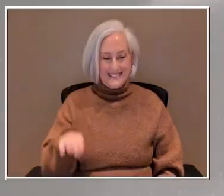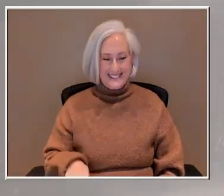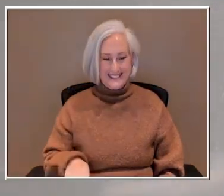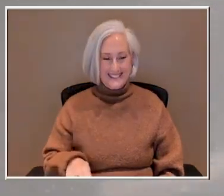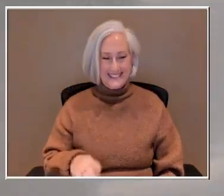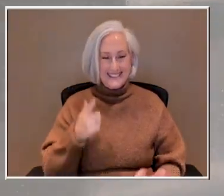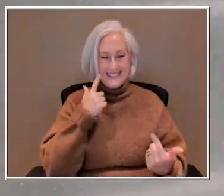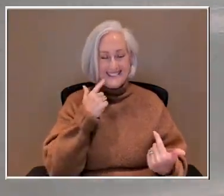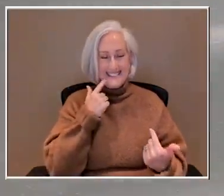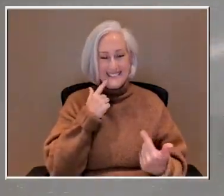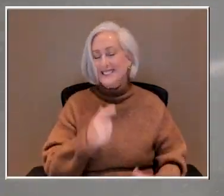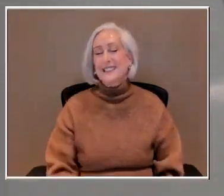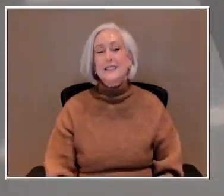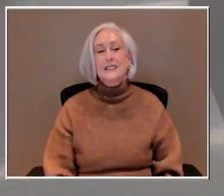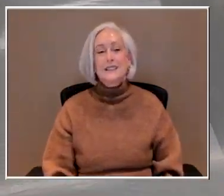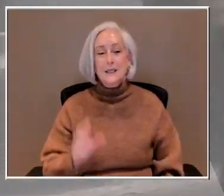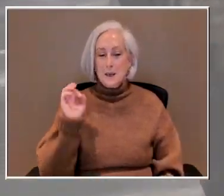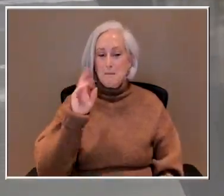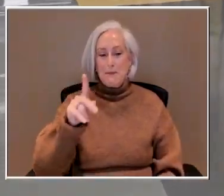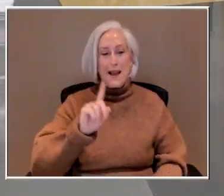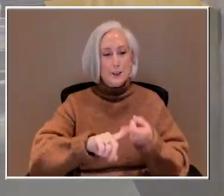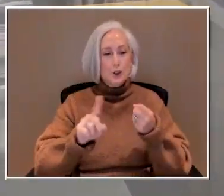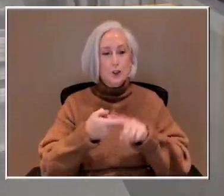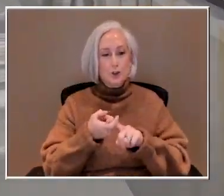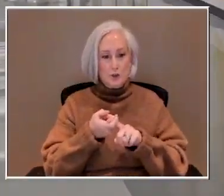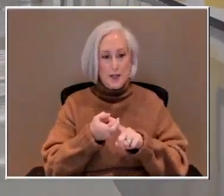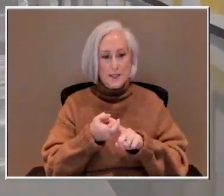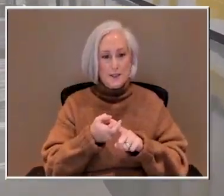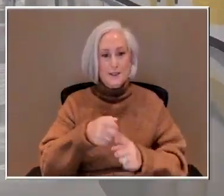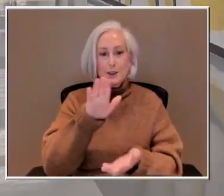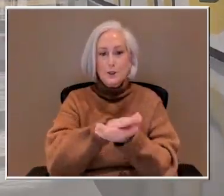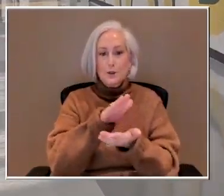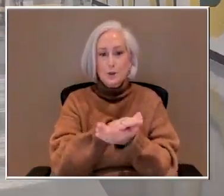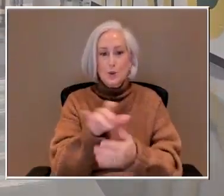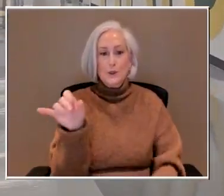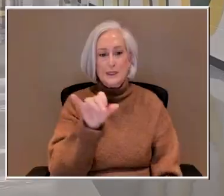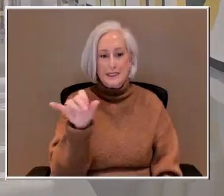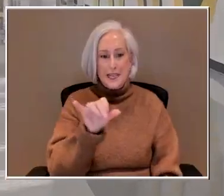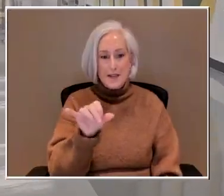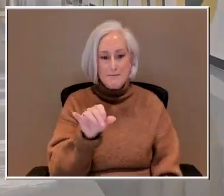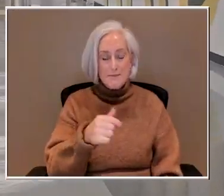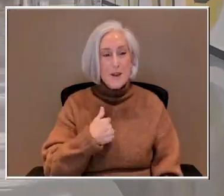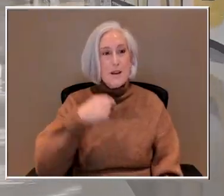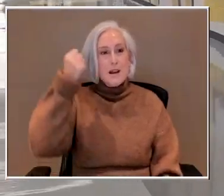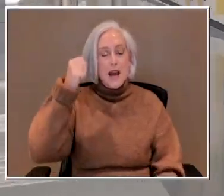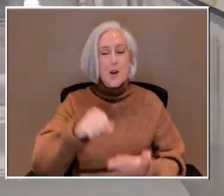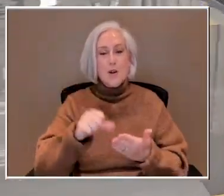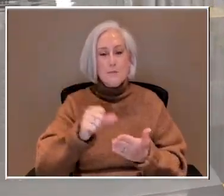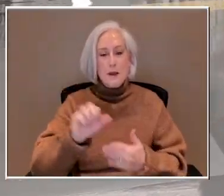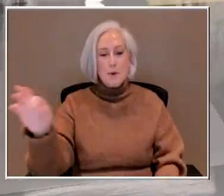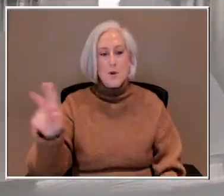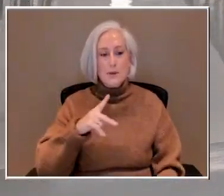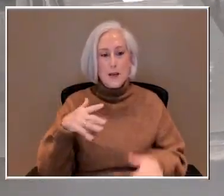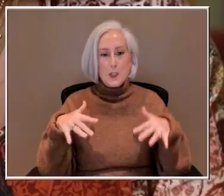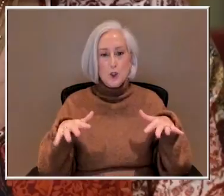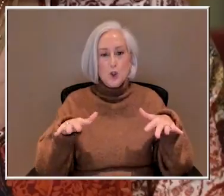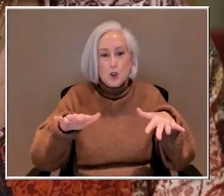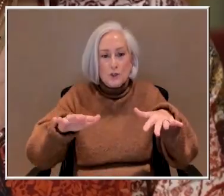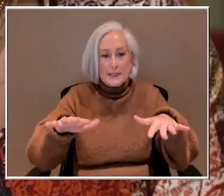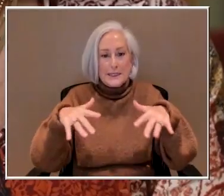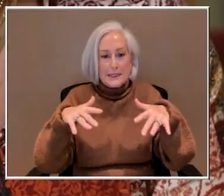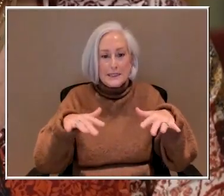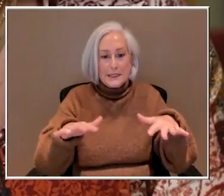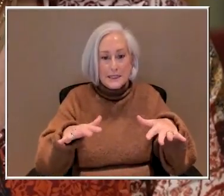He got back to friends and to school too. And I remember I came back and was all nervous, and all I got was like